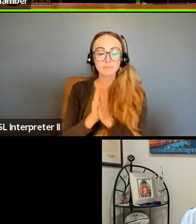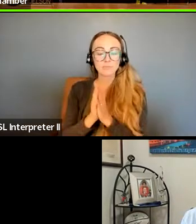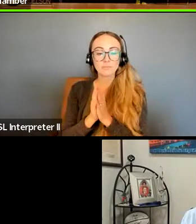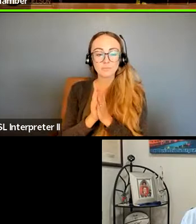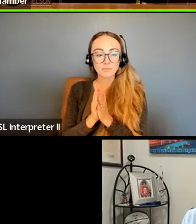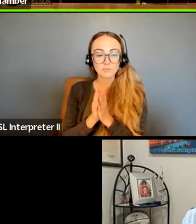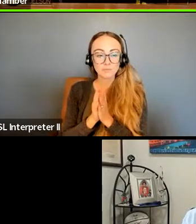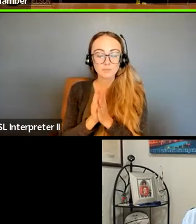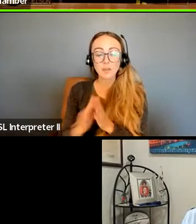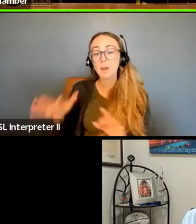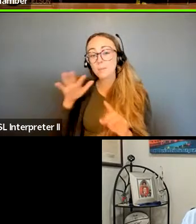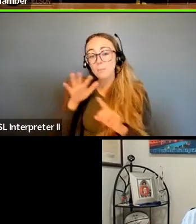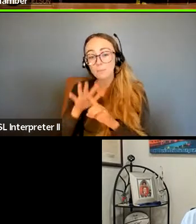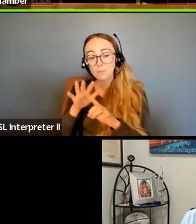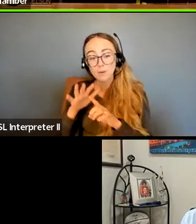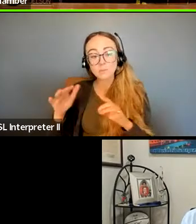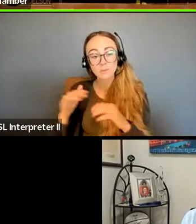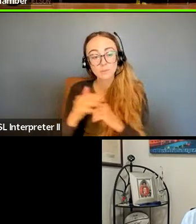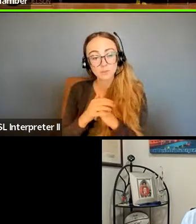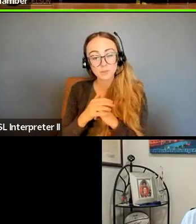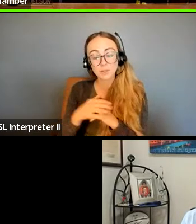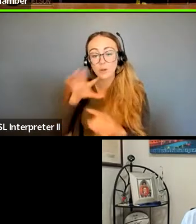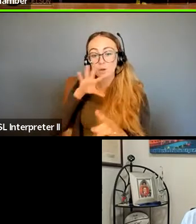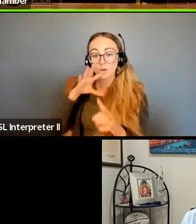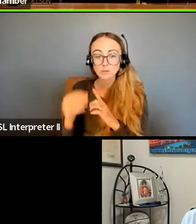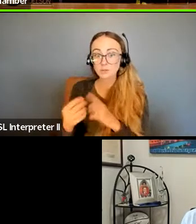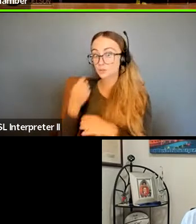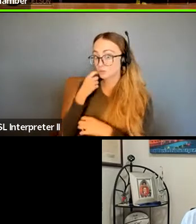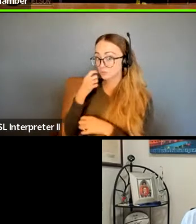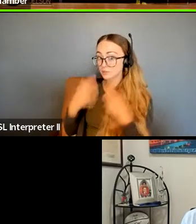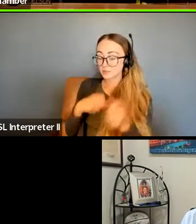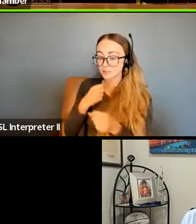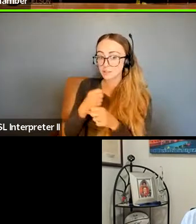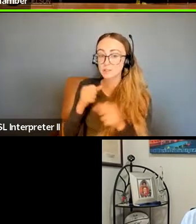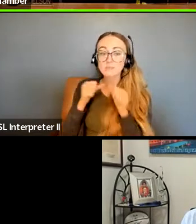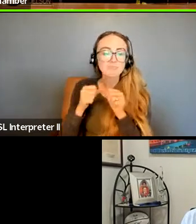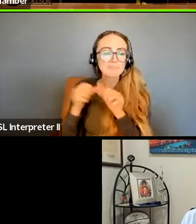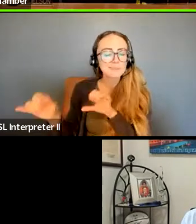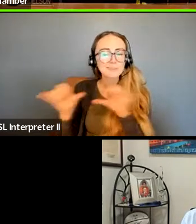culture, popularized in modern culture in recent years, have maintained the